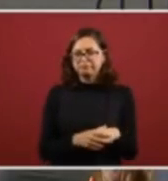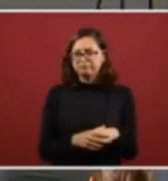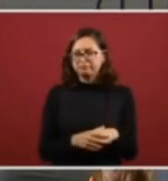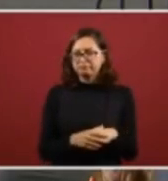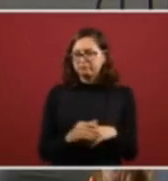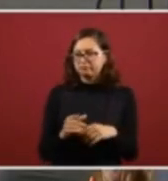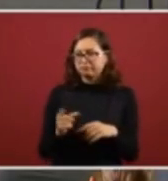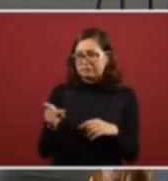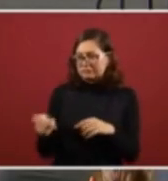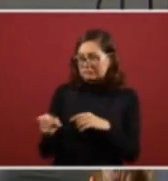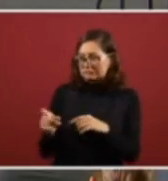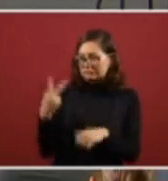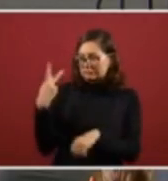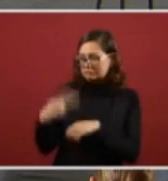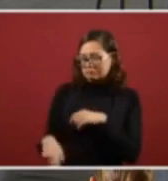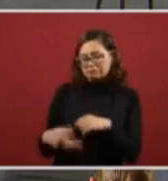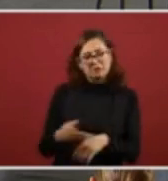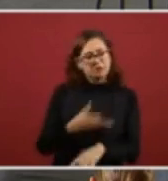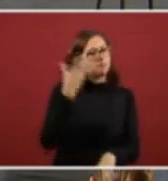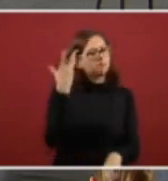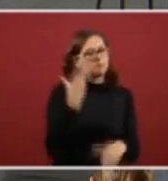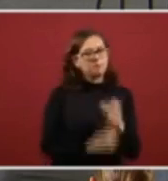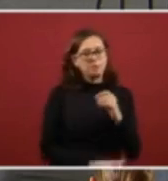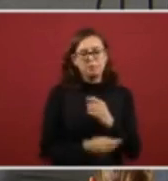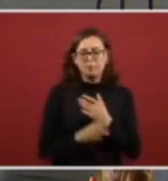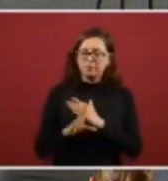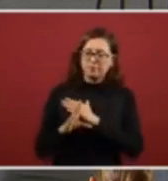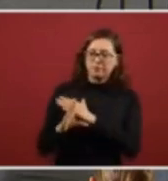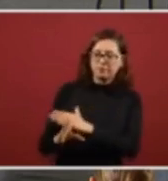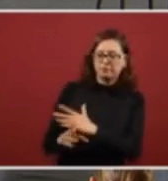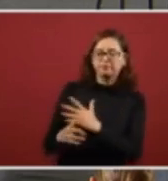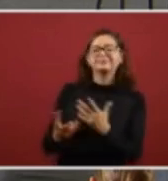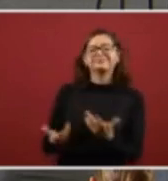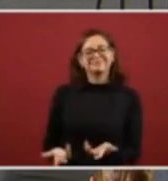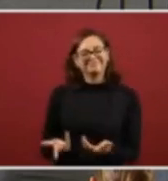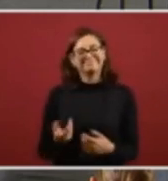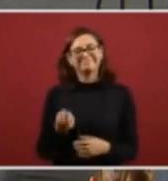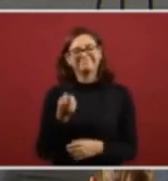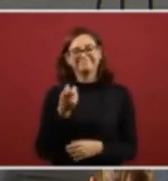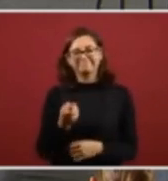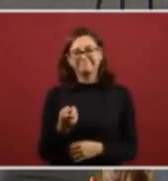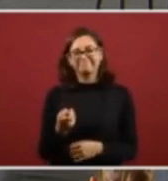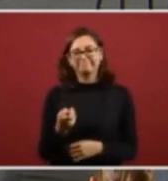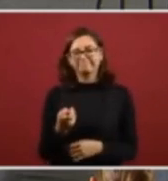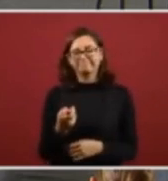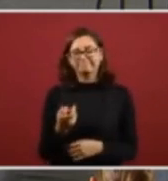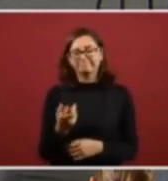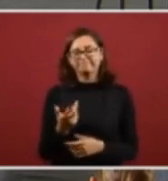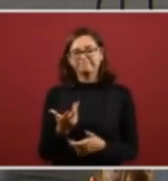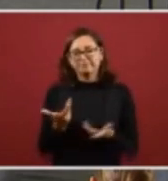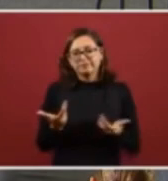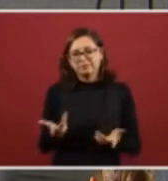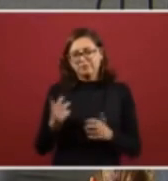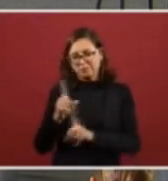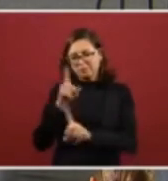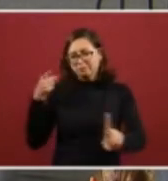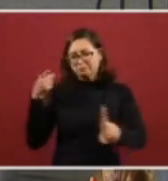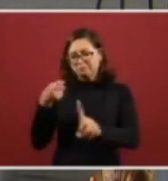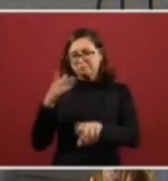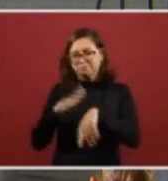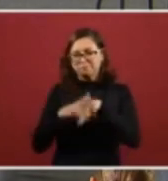they left or got away from the combustibles, and they were able to